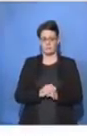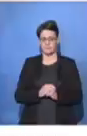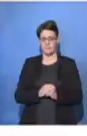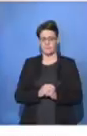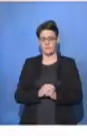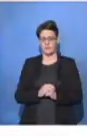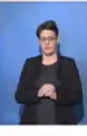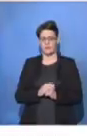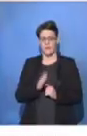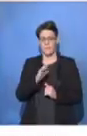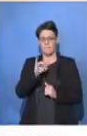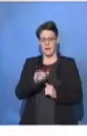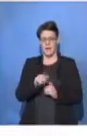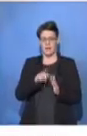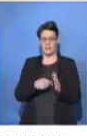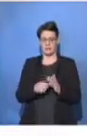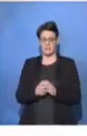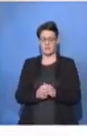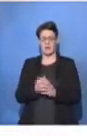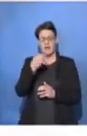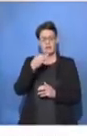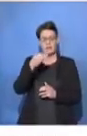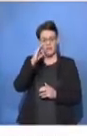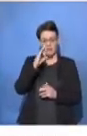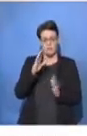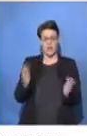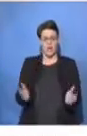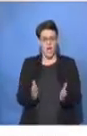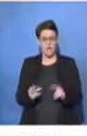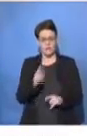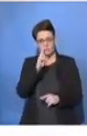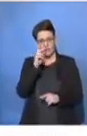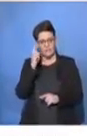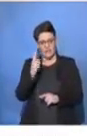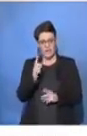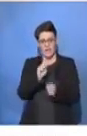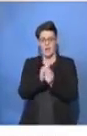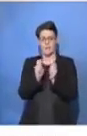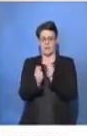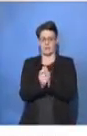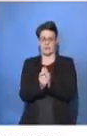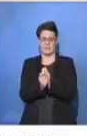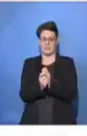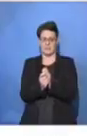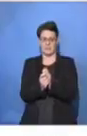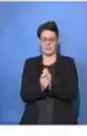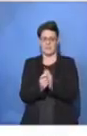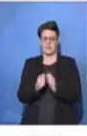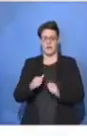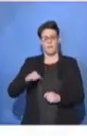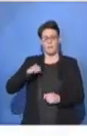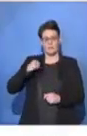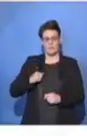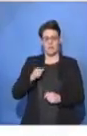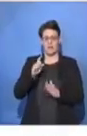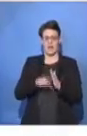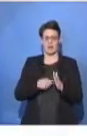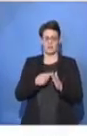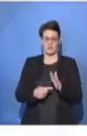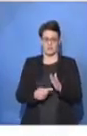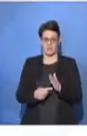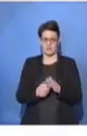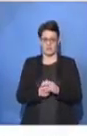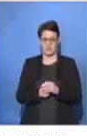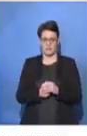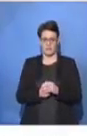Municipal by-elections. The government is urged to consider amending the Municipal